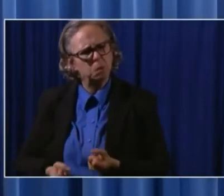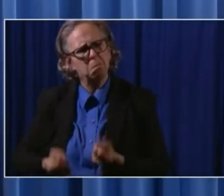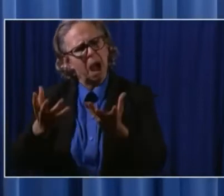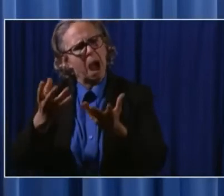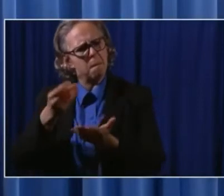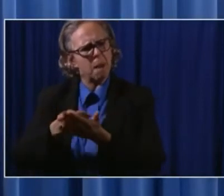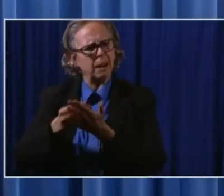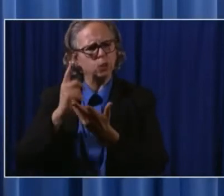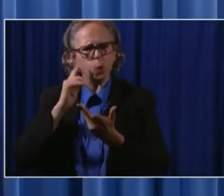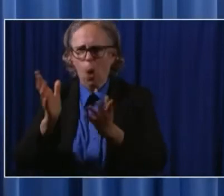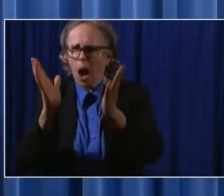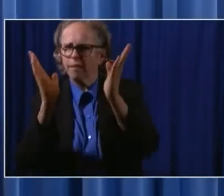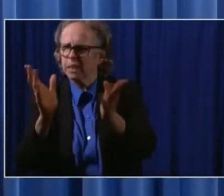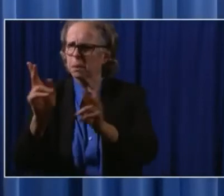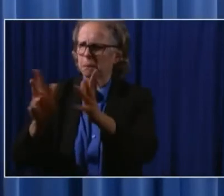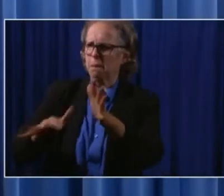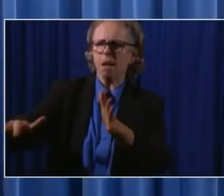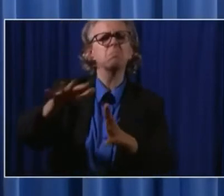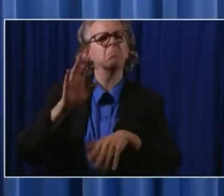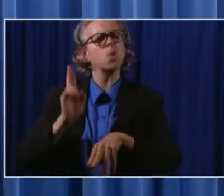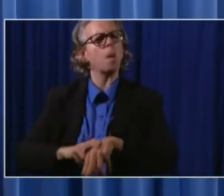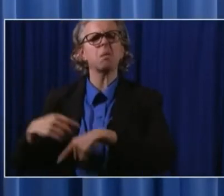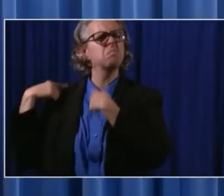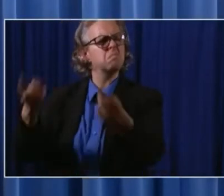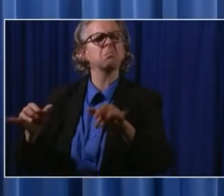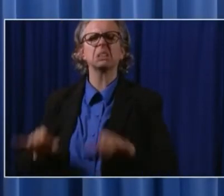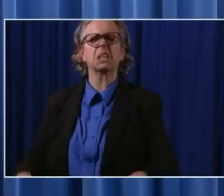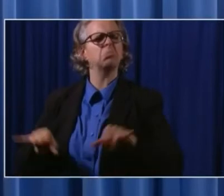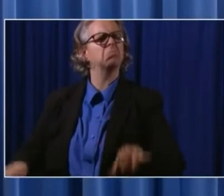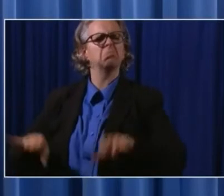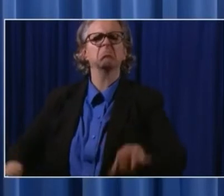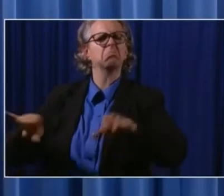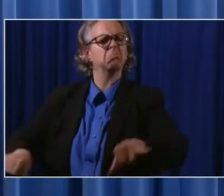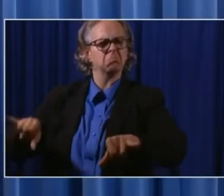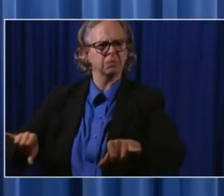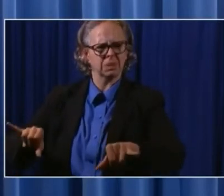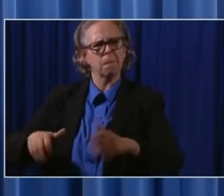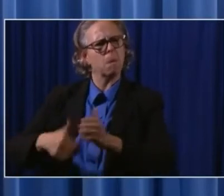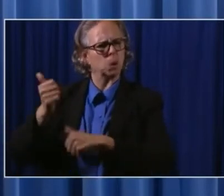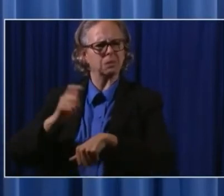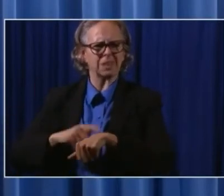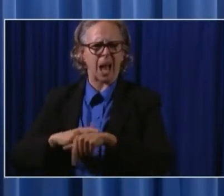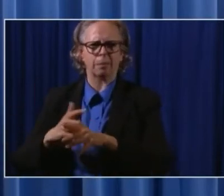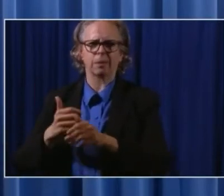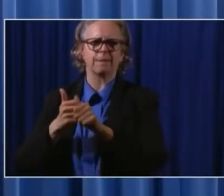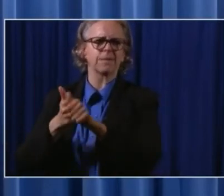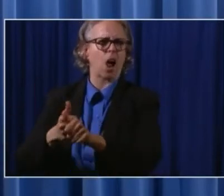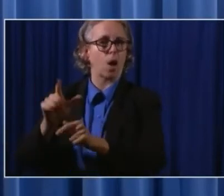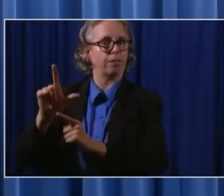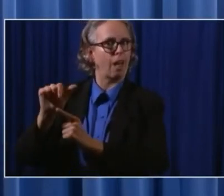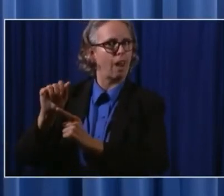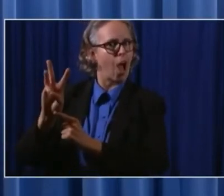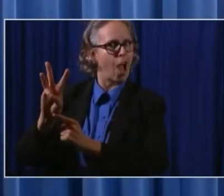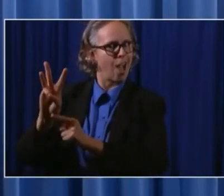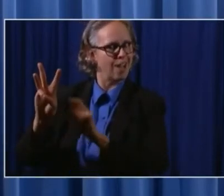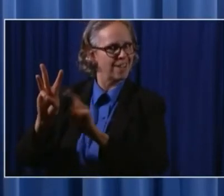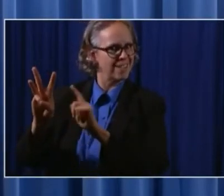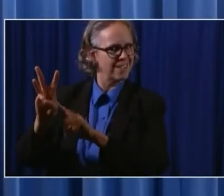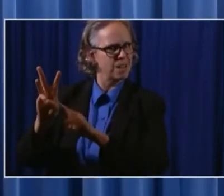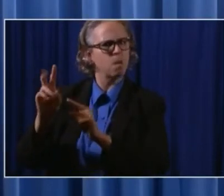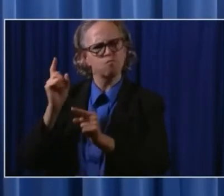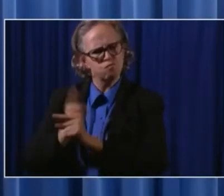But by and large, most times they follow the law, and they do that in a